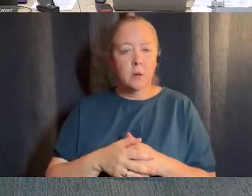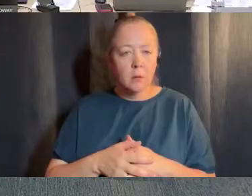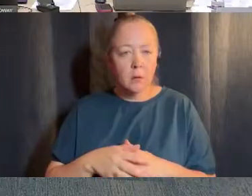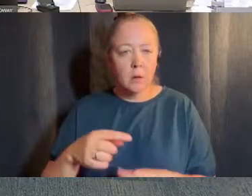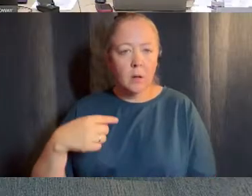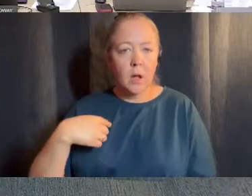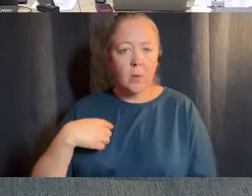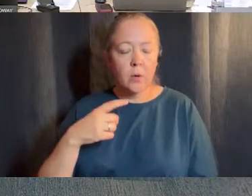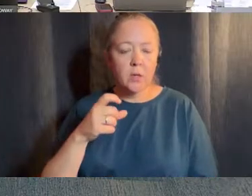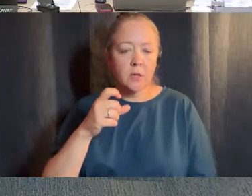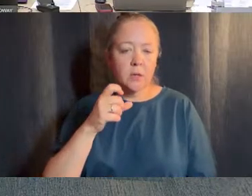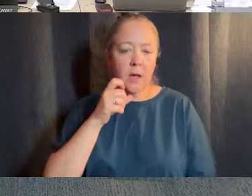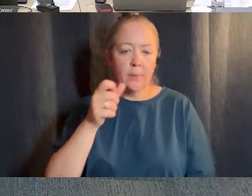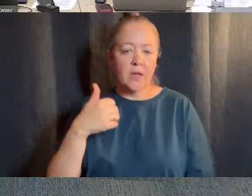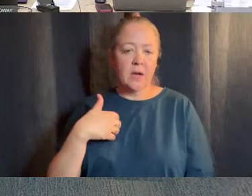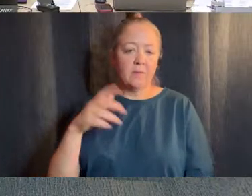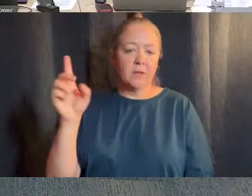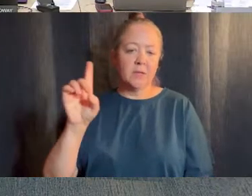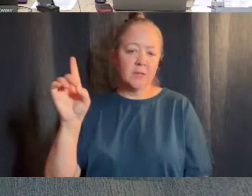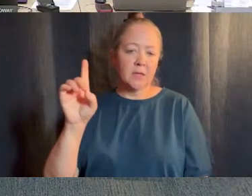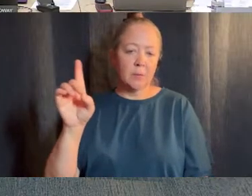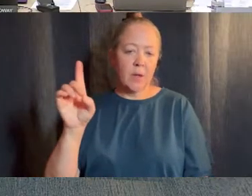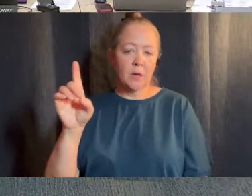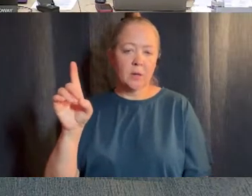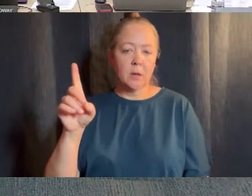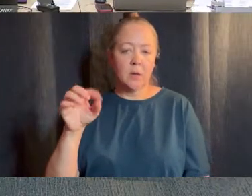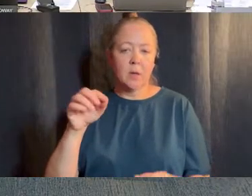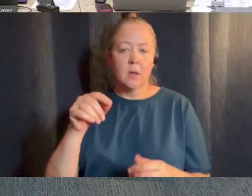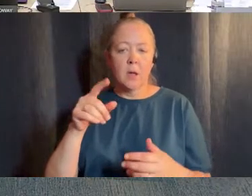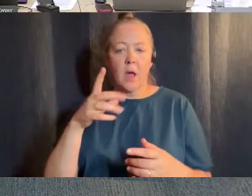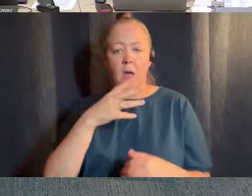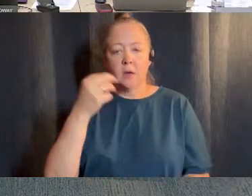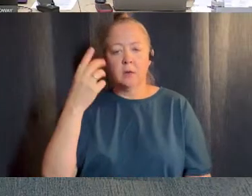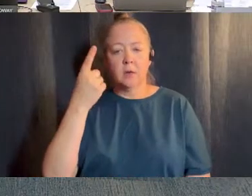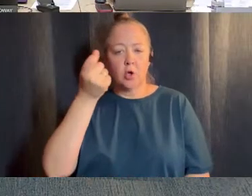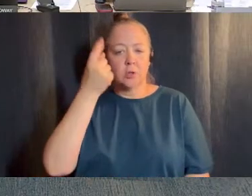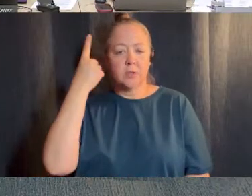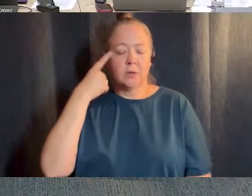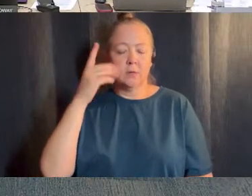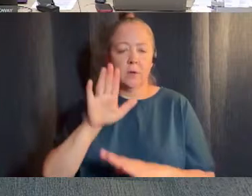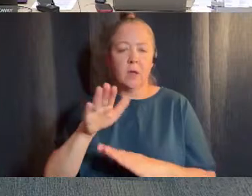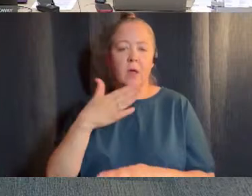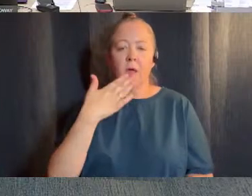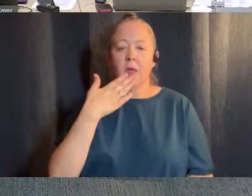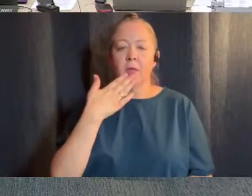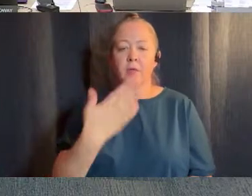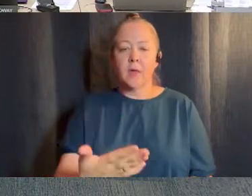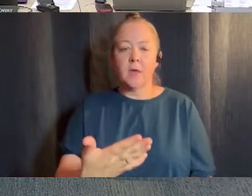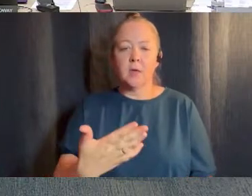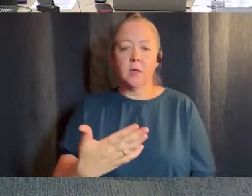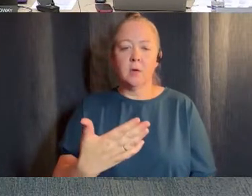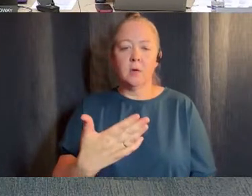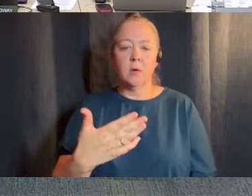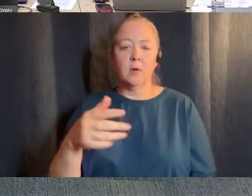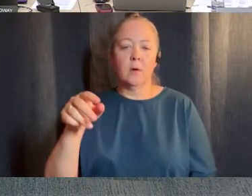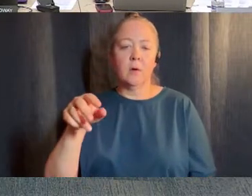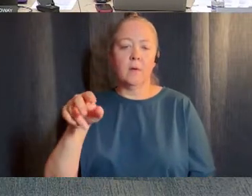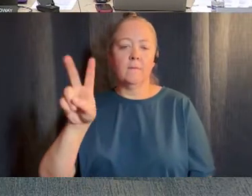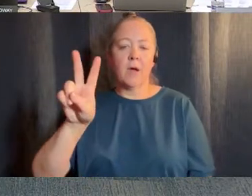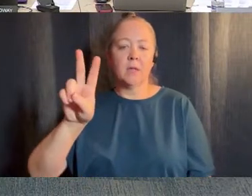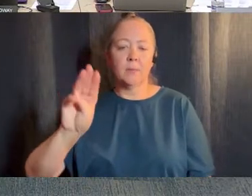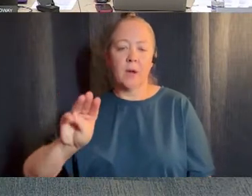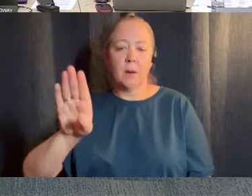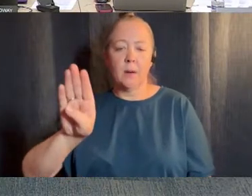as diplomatic and reasonable as her. Thank you, Vice Mayor Briner, for your professionalism and commitment to this town and Ward